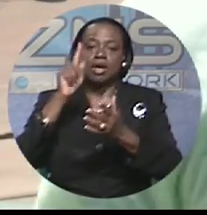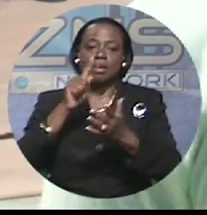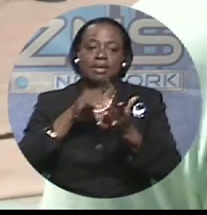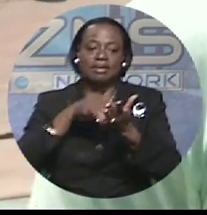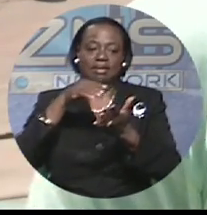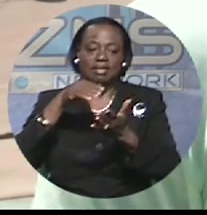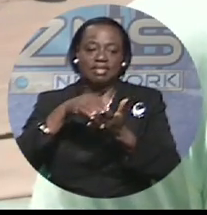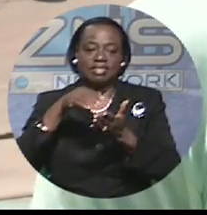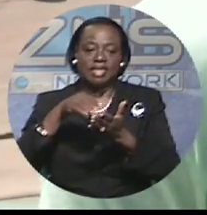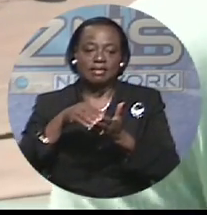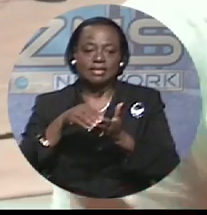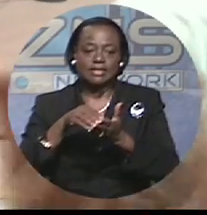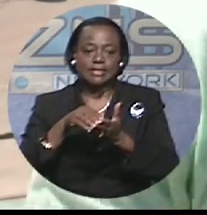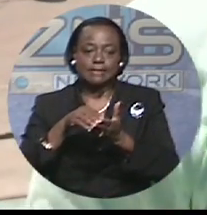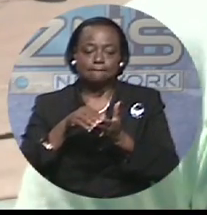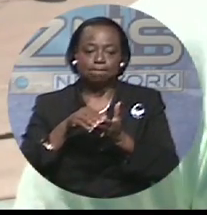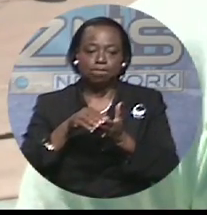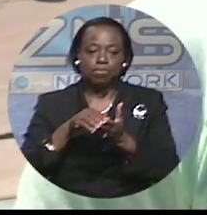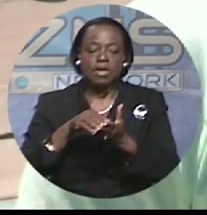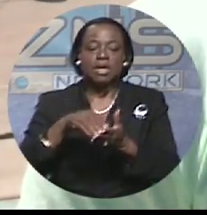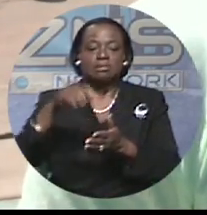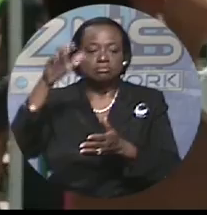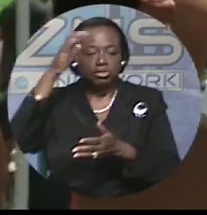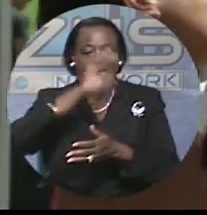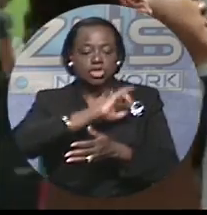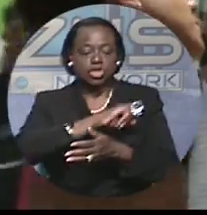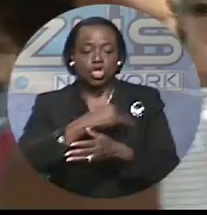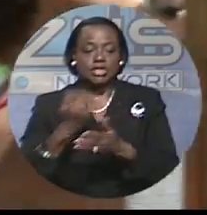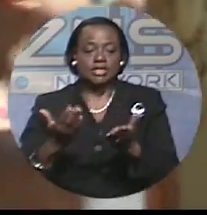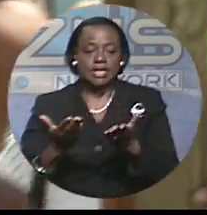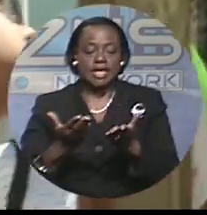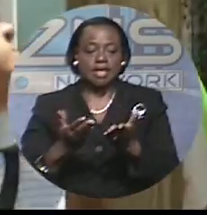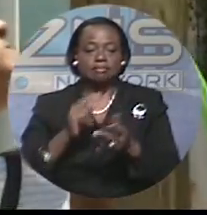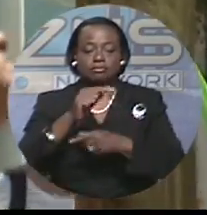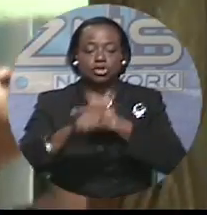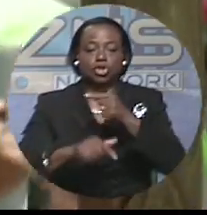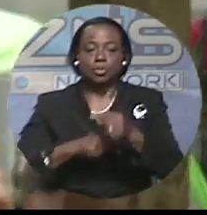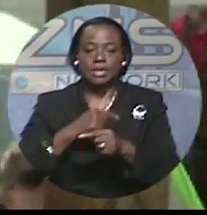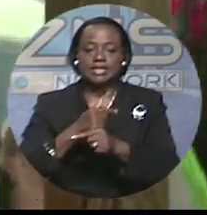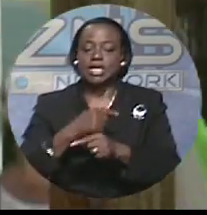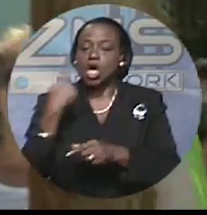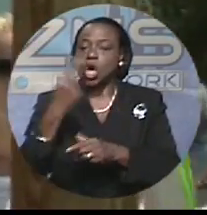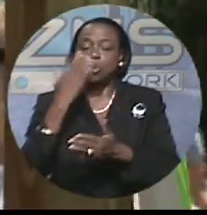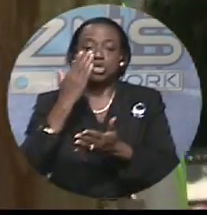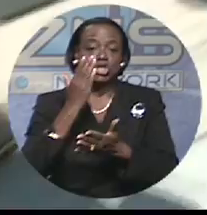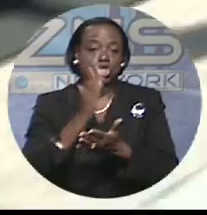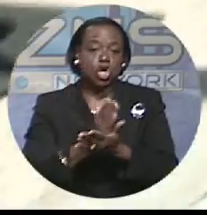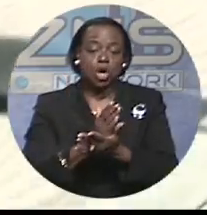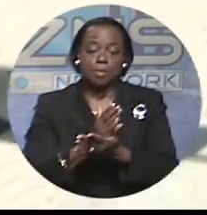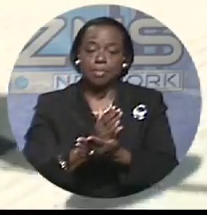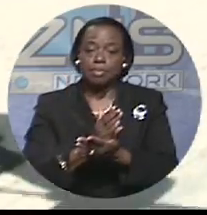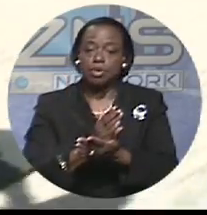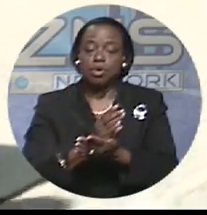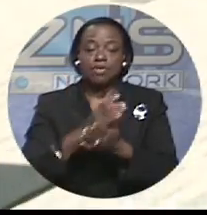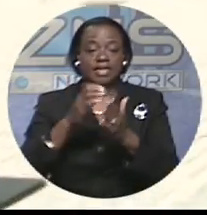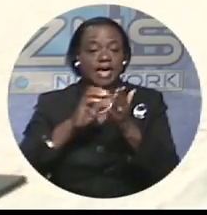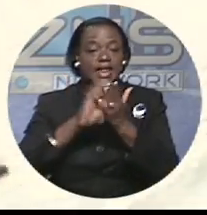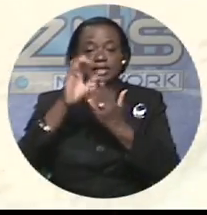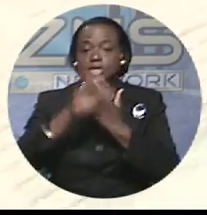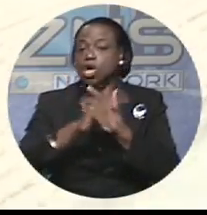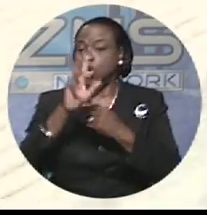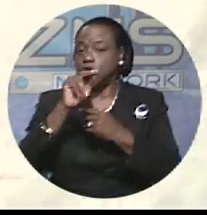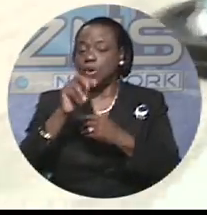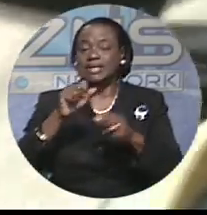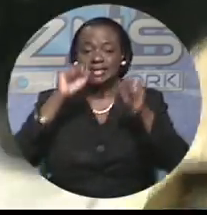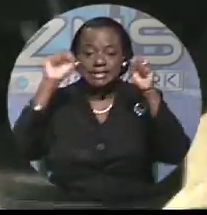amazing support from CrossFit Pot Cakes and Charles Johnson here locally. Is this the only stop on your calendar? No, actually, Saturday we went to Freeport,